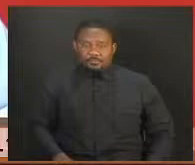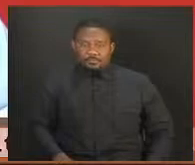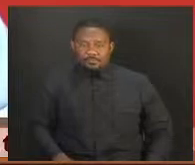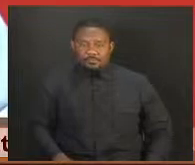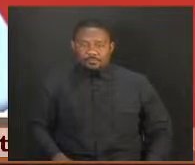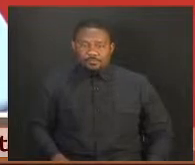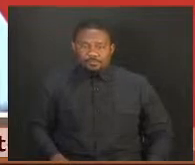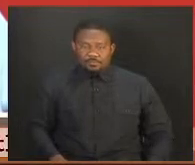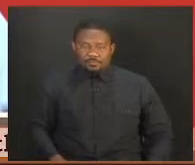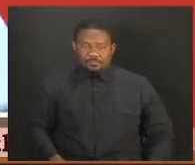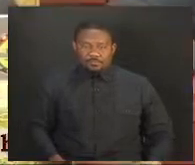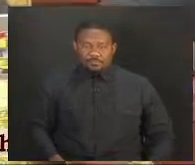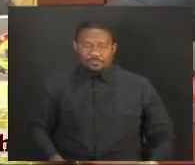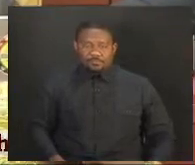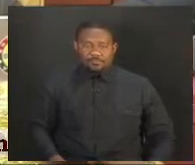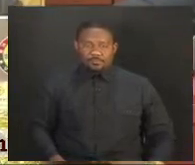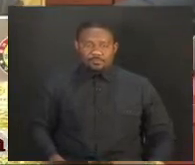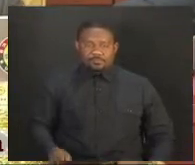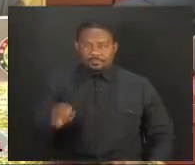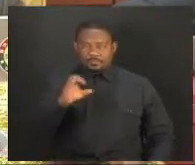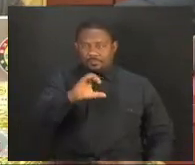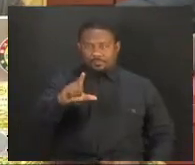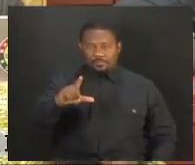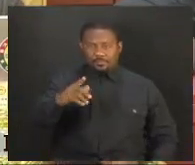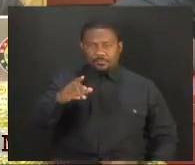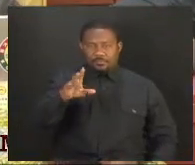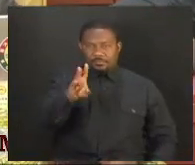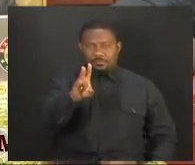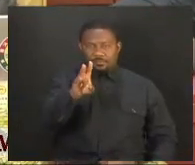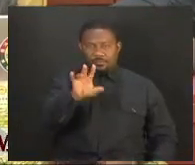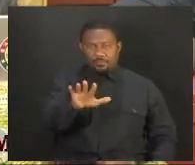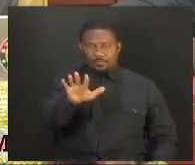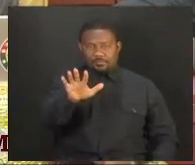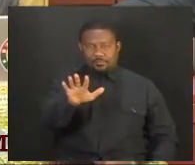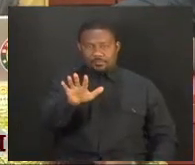on column 75, line